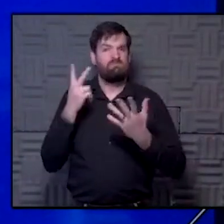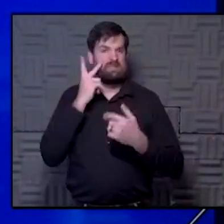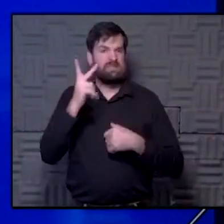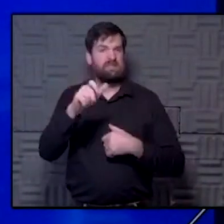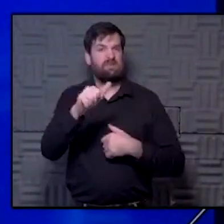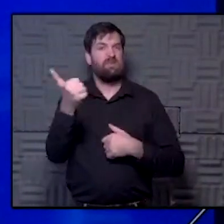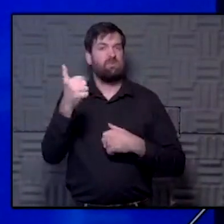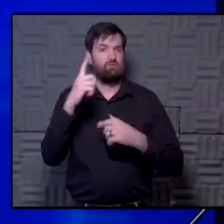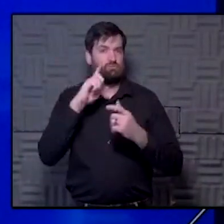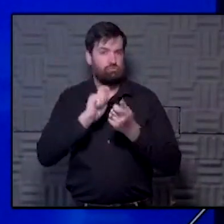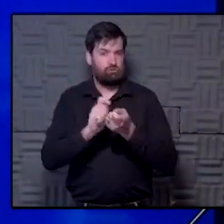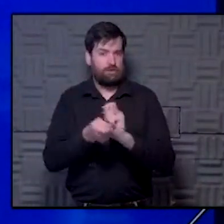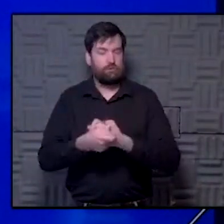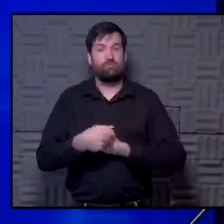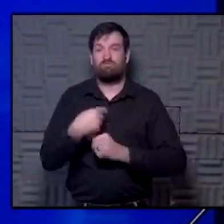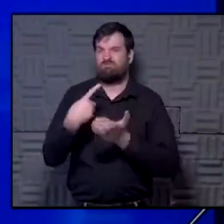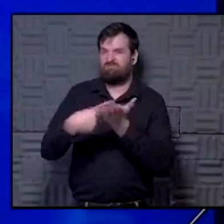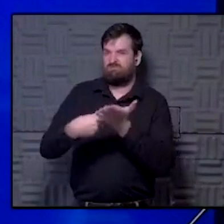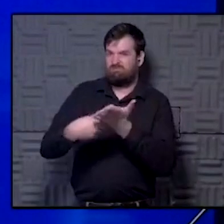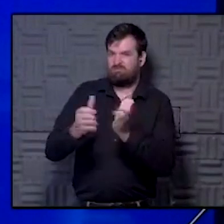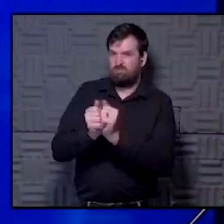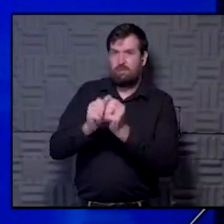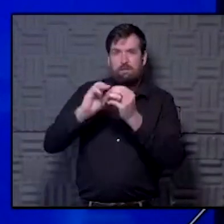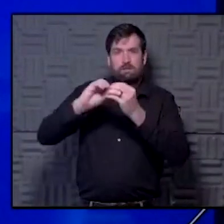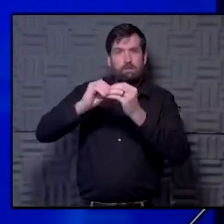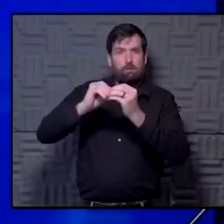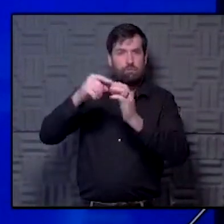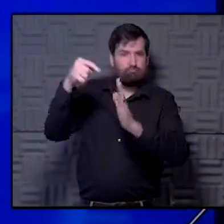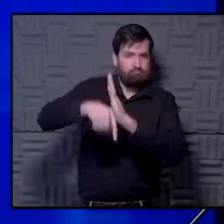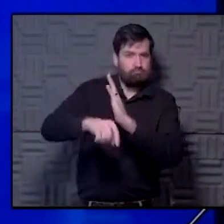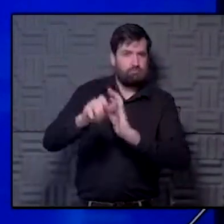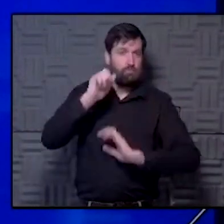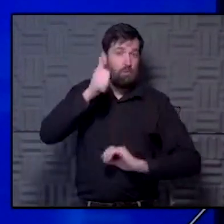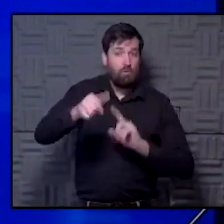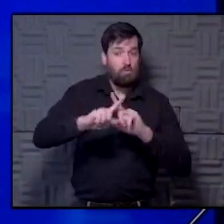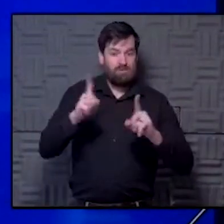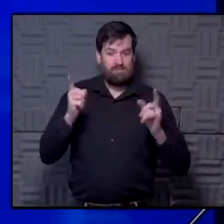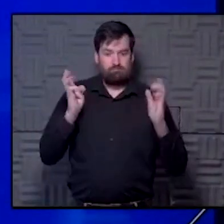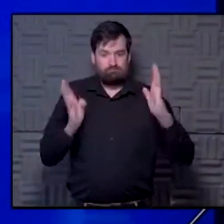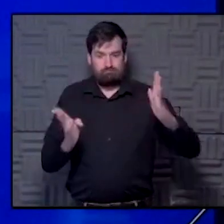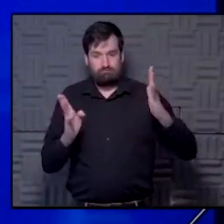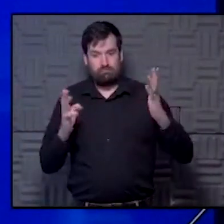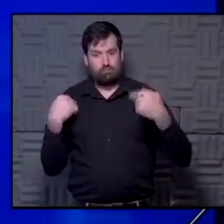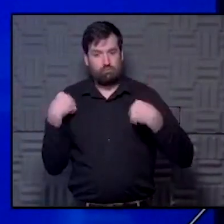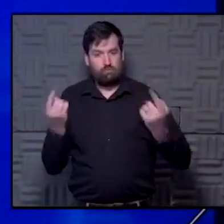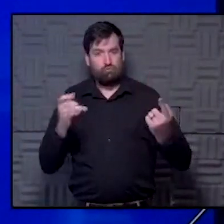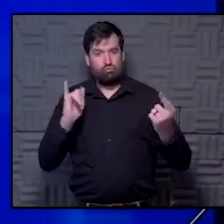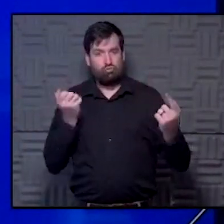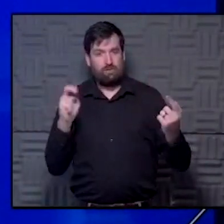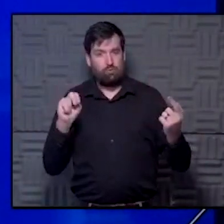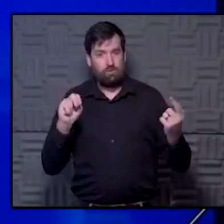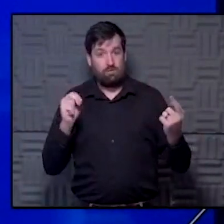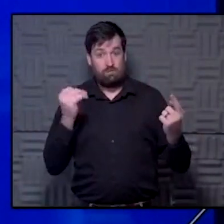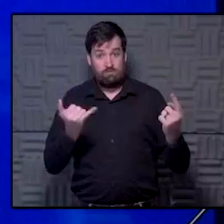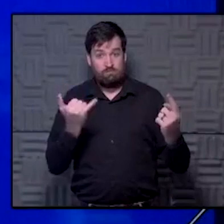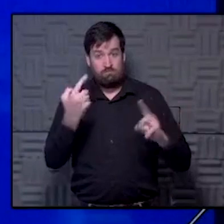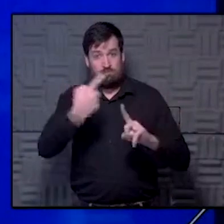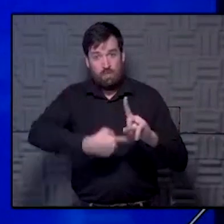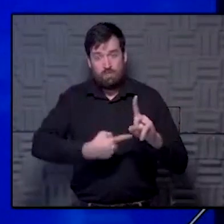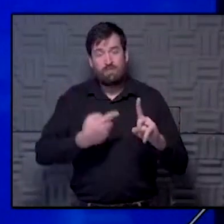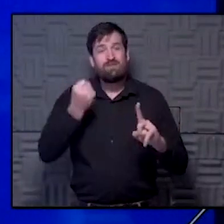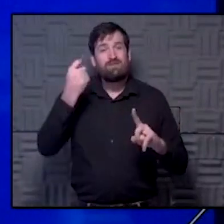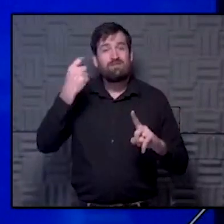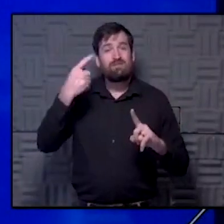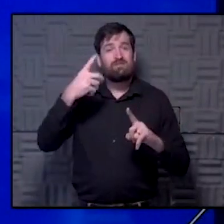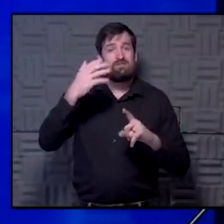little change, and we'll maybe talk about this more with some numbers tomorrow, but in the month of January here for the patients admitted to our hospital, although the